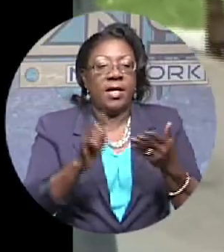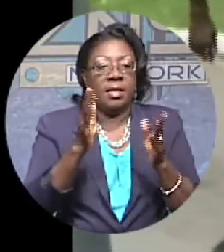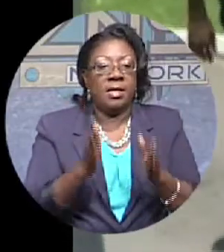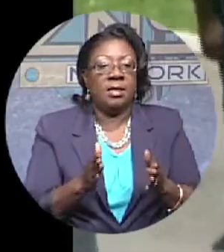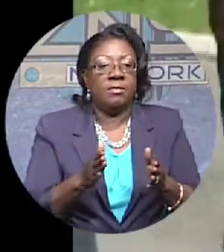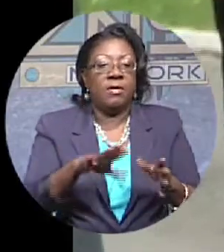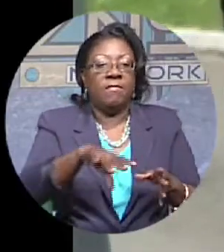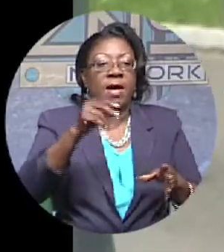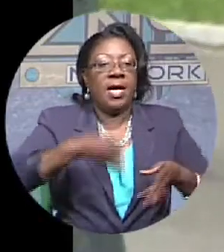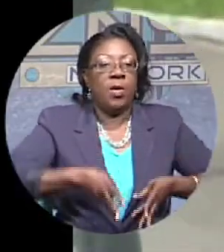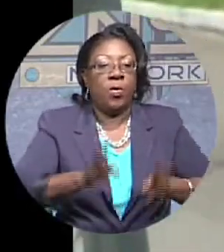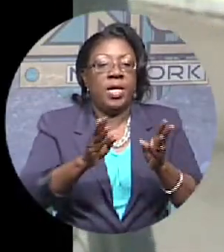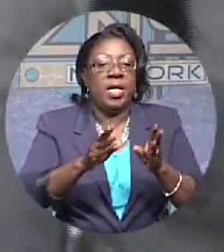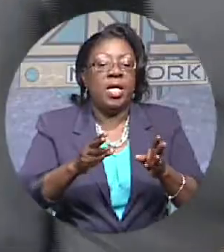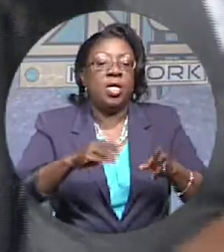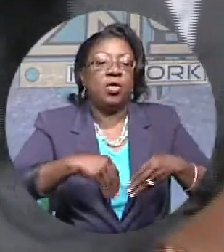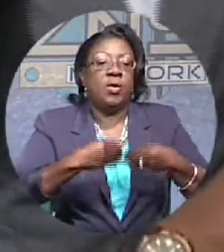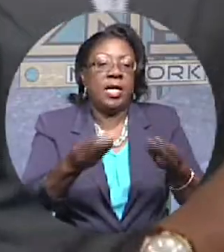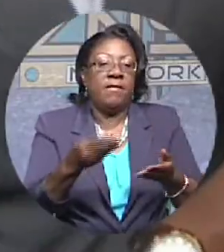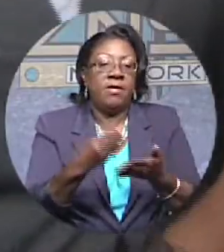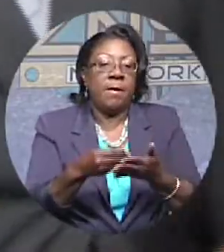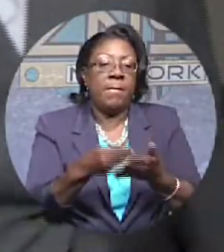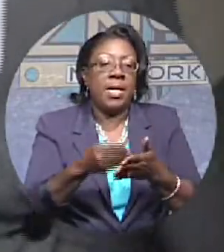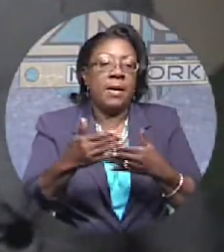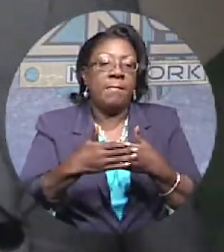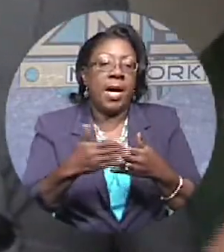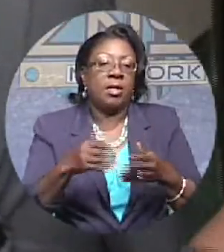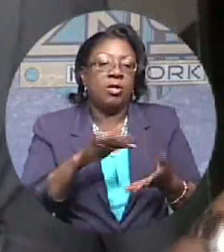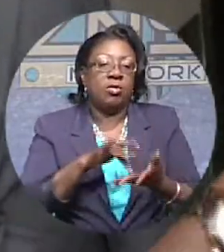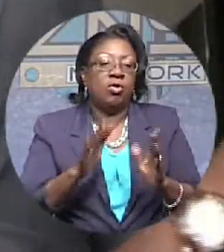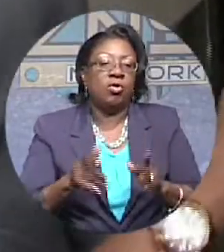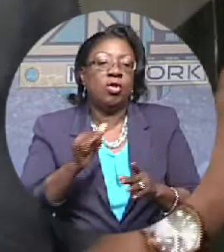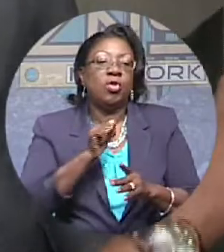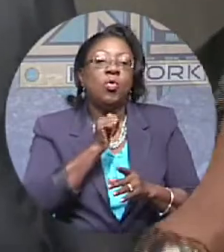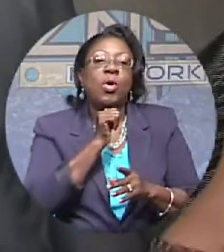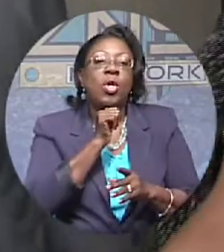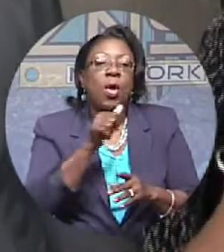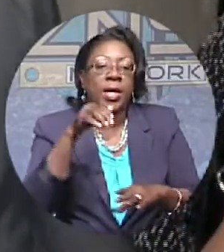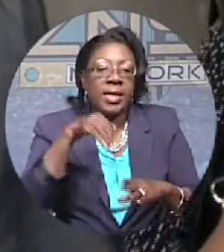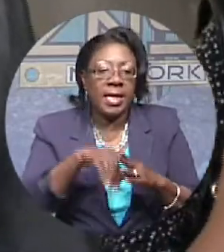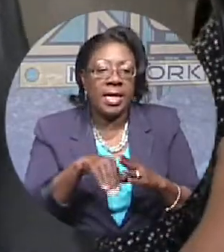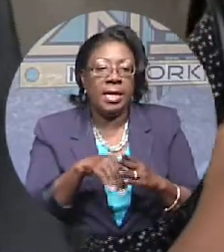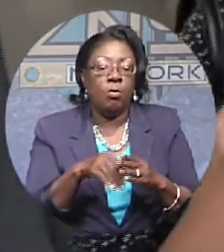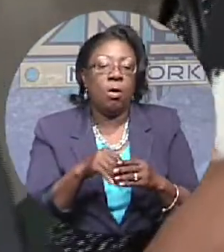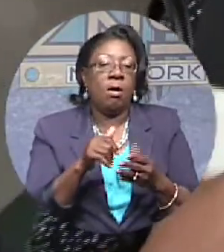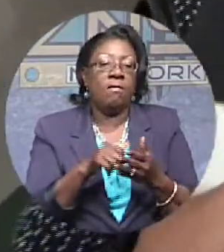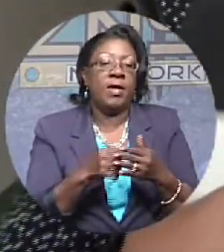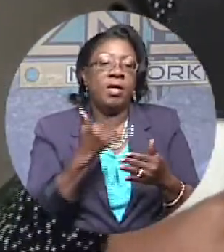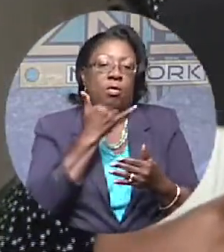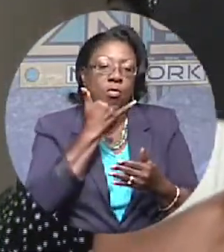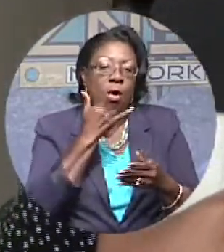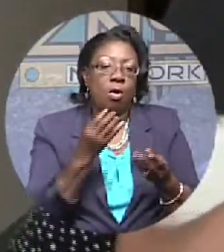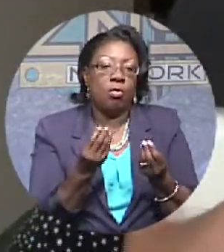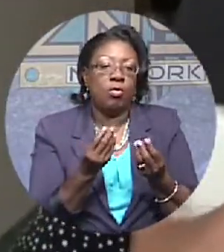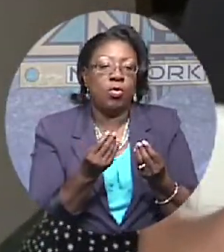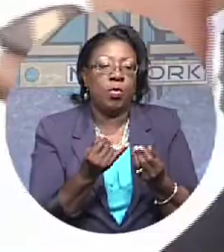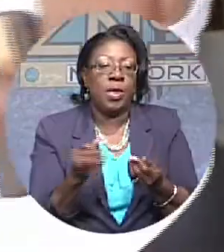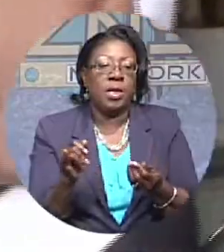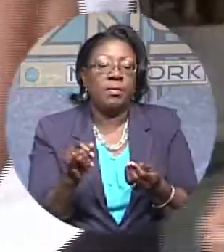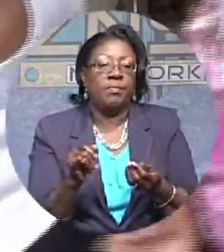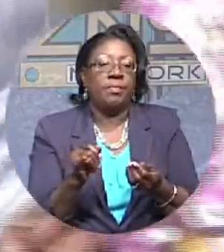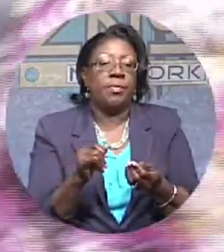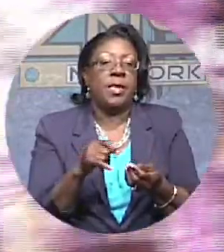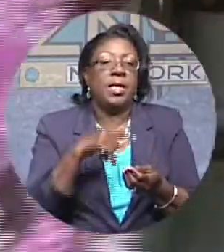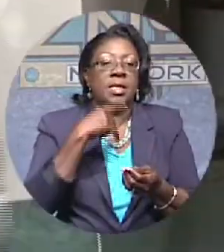reimburse the $300 to those students who were not directly involved. Outside of court, Vice Chancellor Diane Stewart said it was an unfortunate